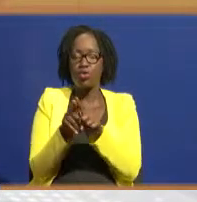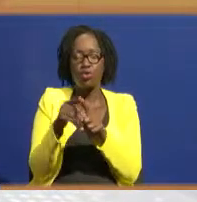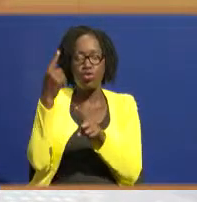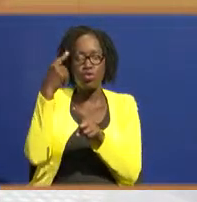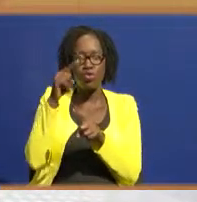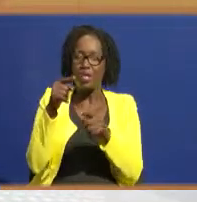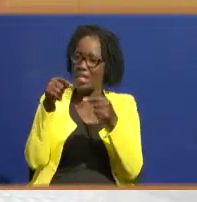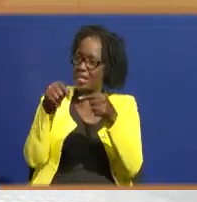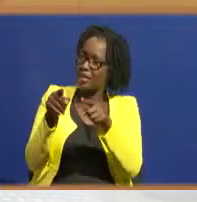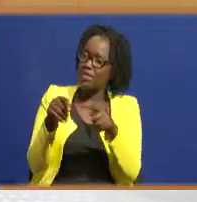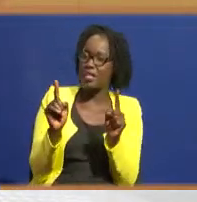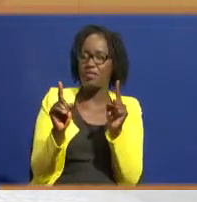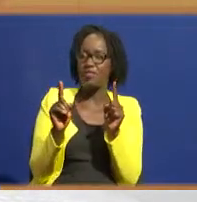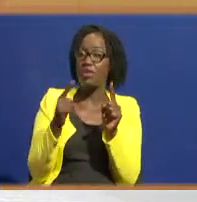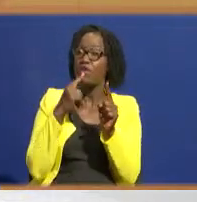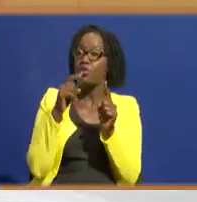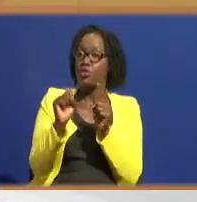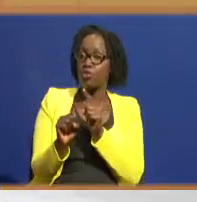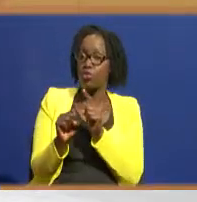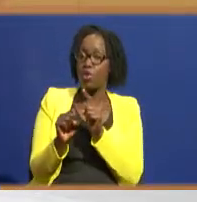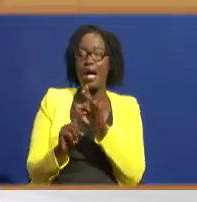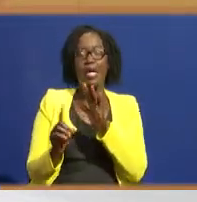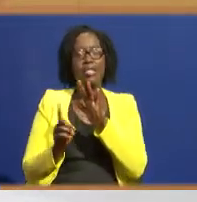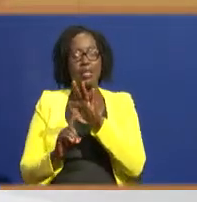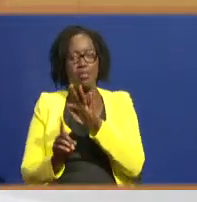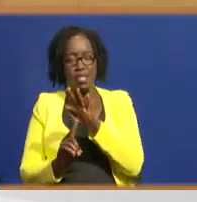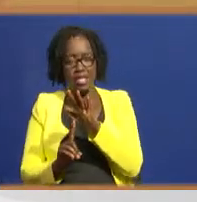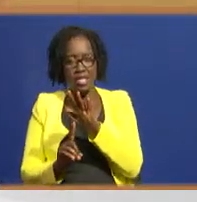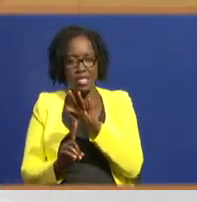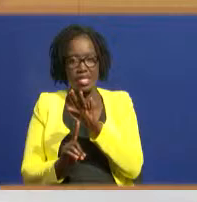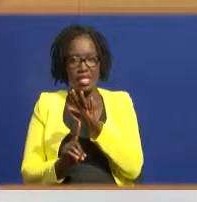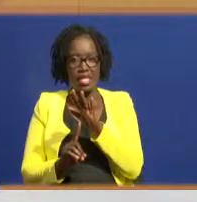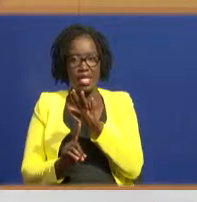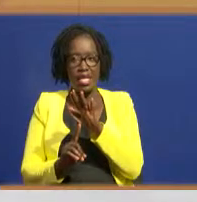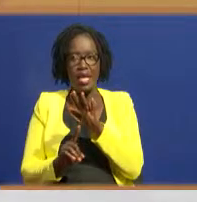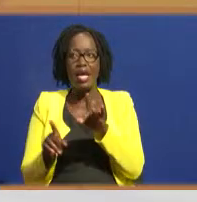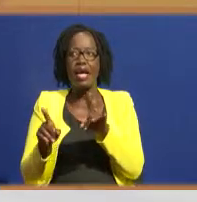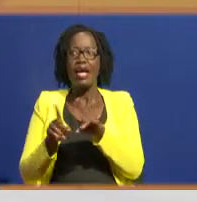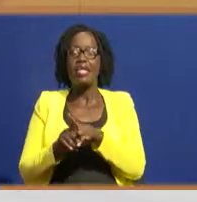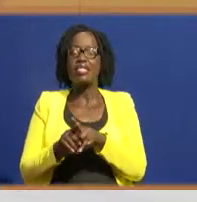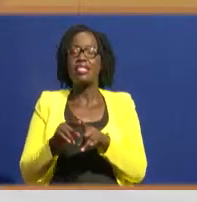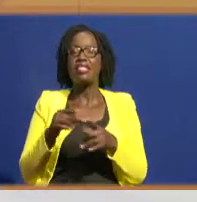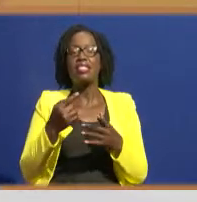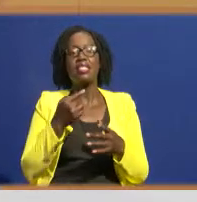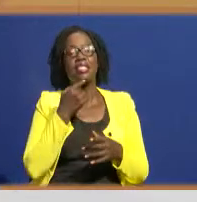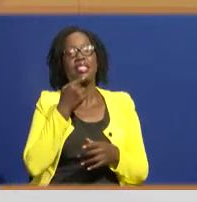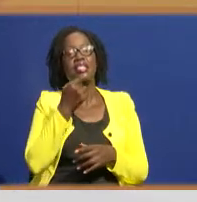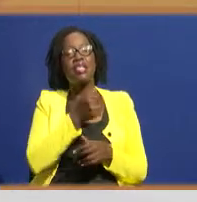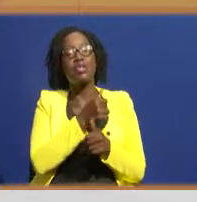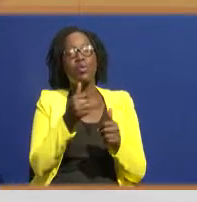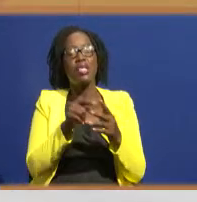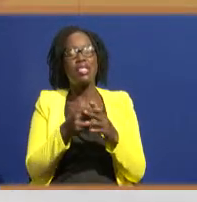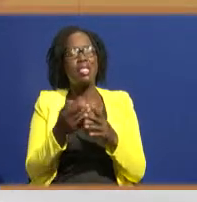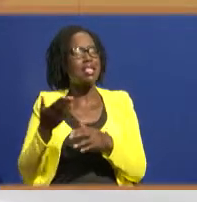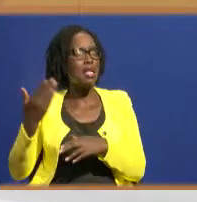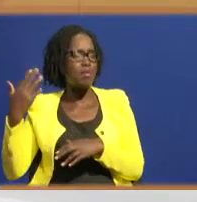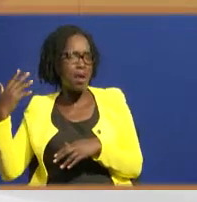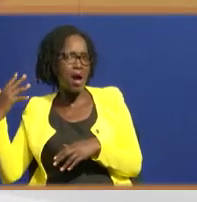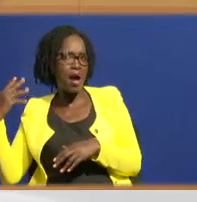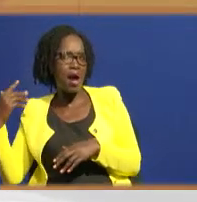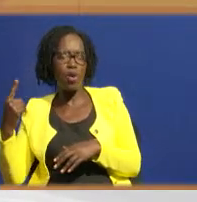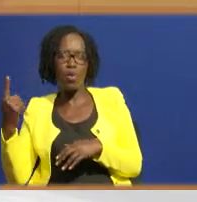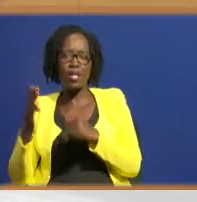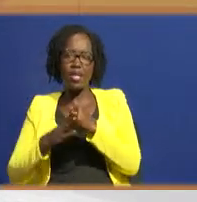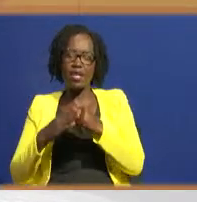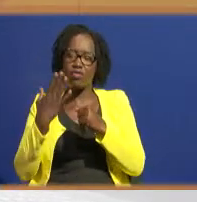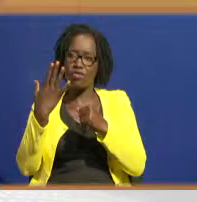own selves. So as a ministry, actually as Gladys puts it, it started way back in